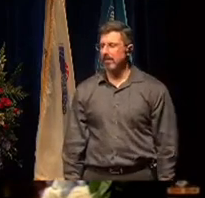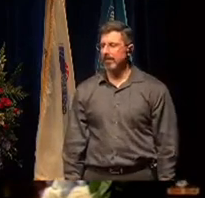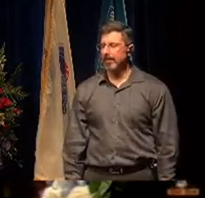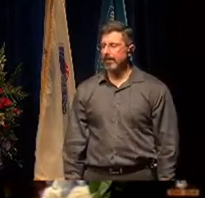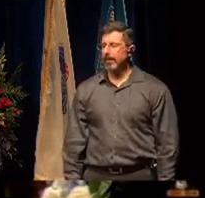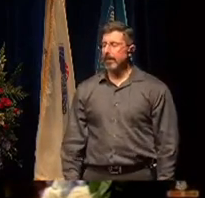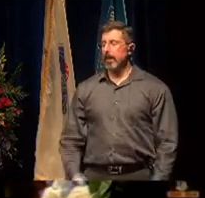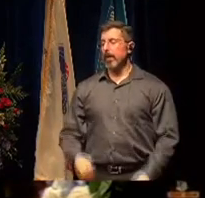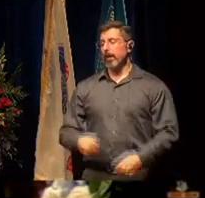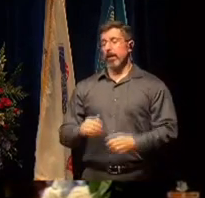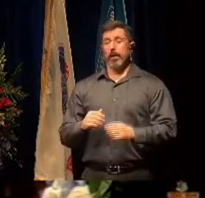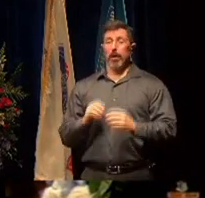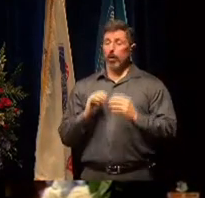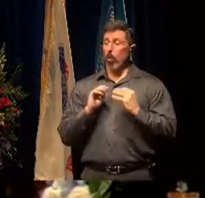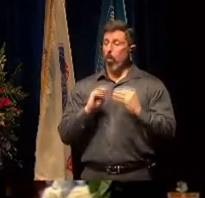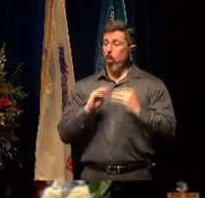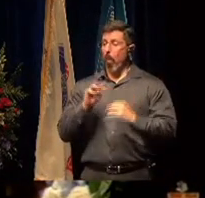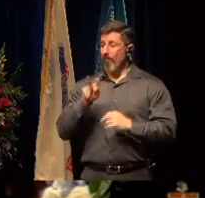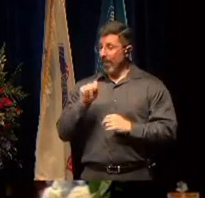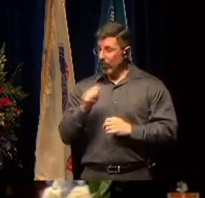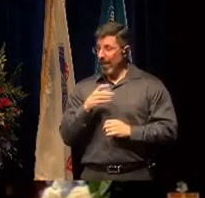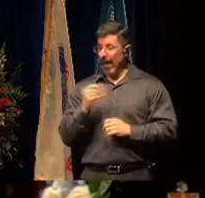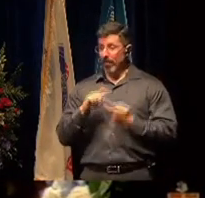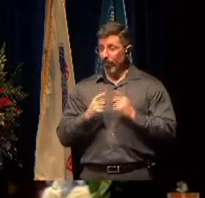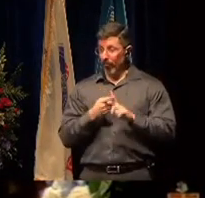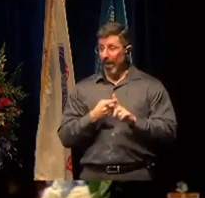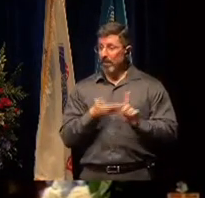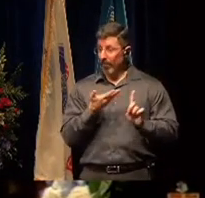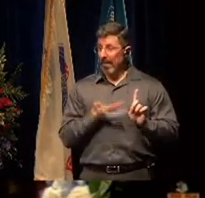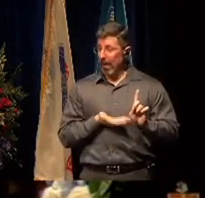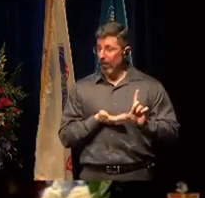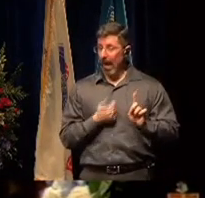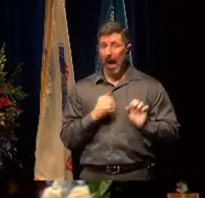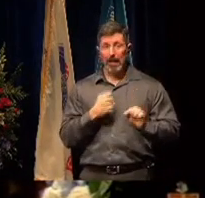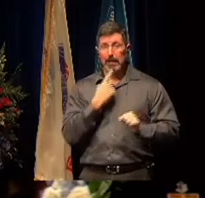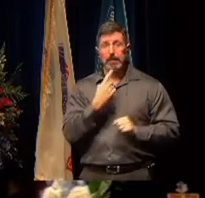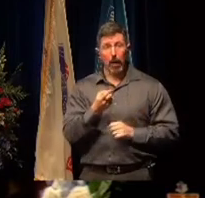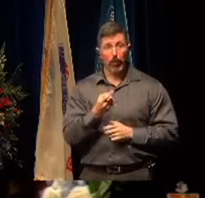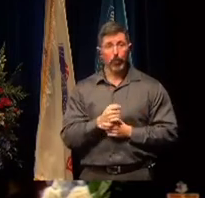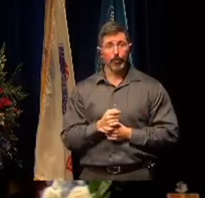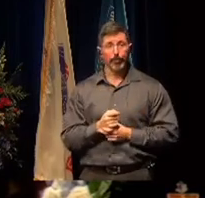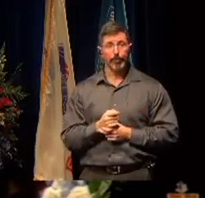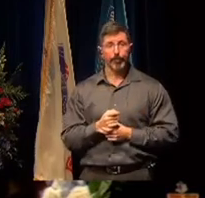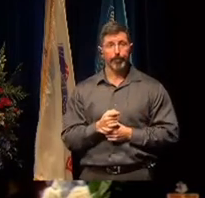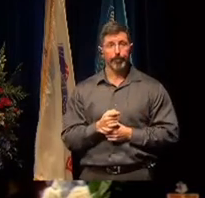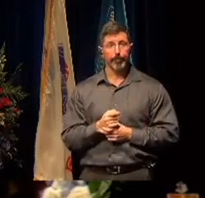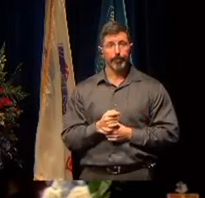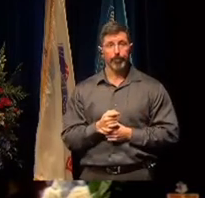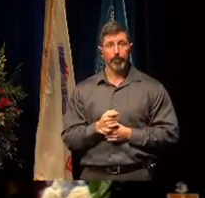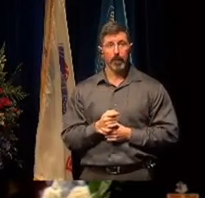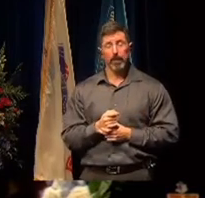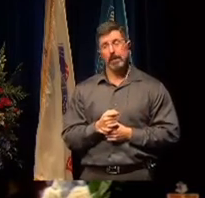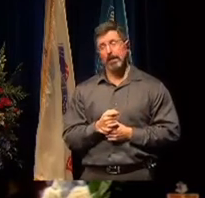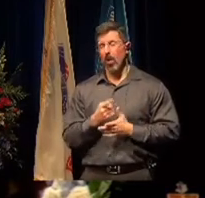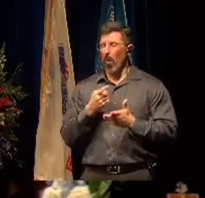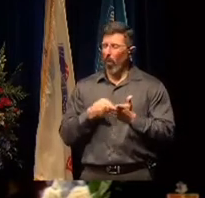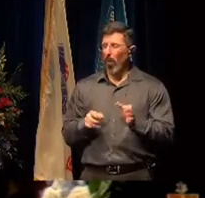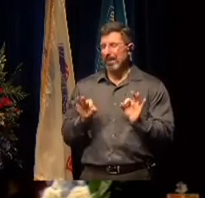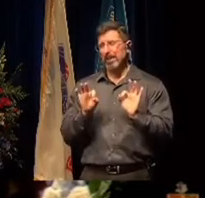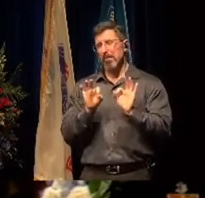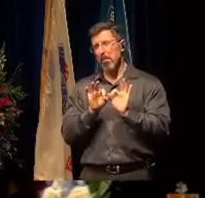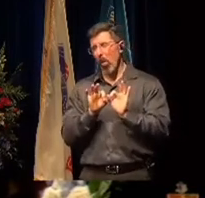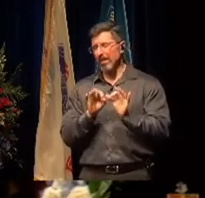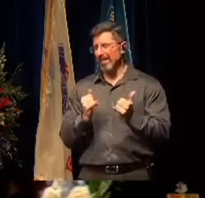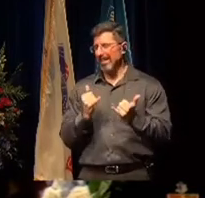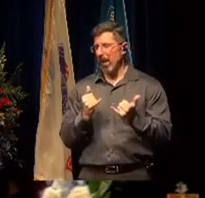As a combat veteran and a friend of Gary Beikirch's, I can say with great confidence that significant in today's social discourse is relative. The way in which